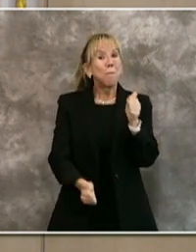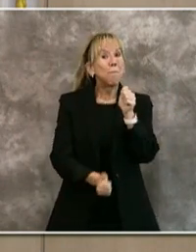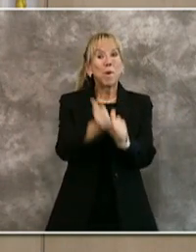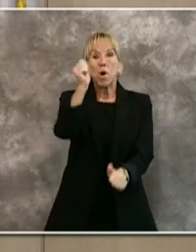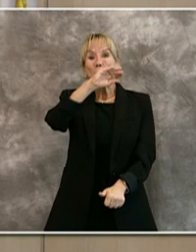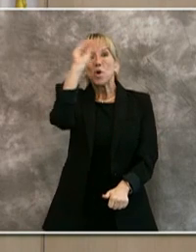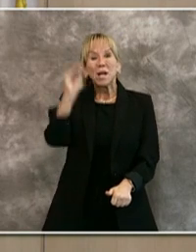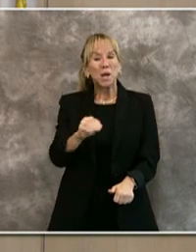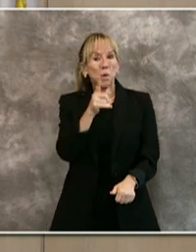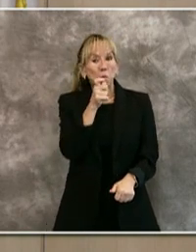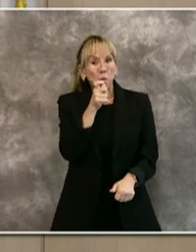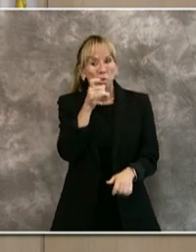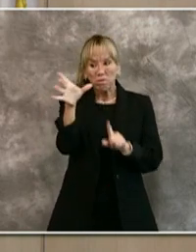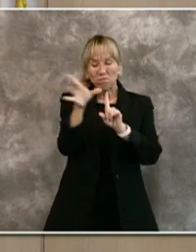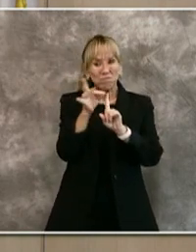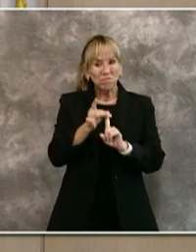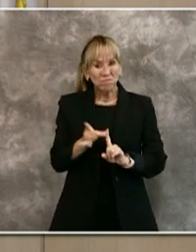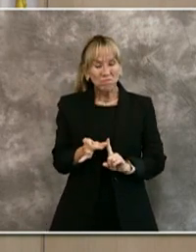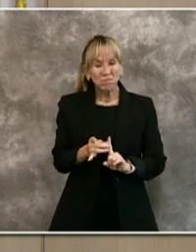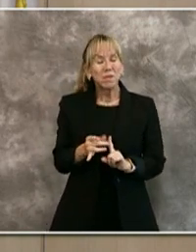seen in the